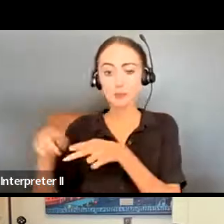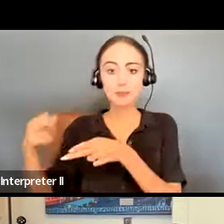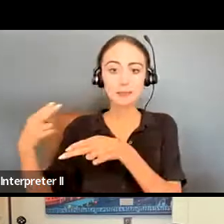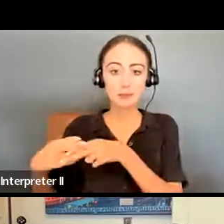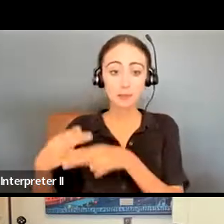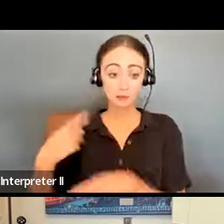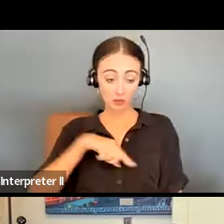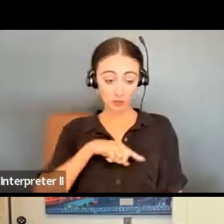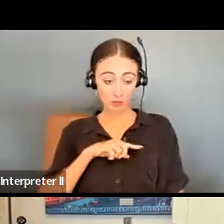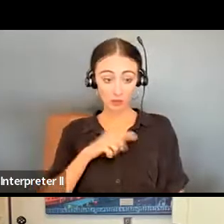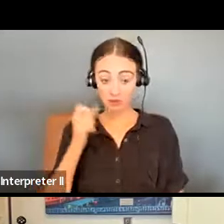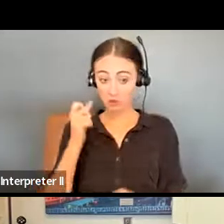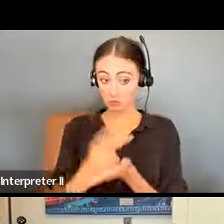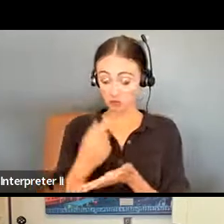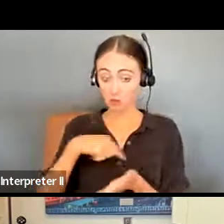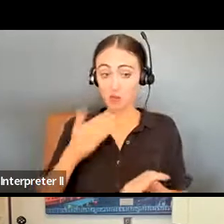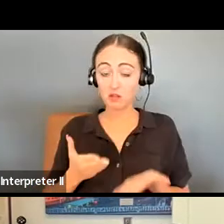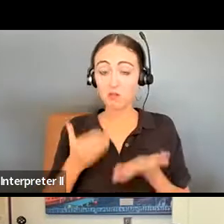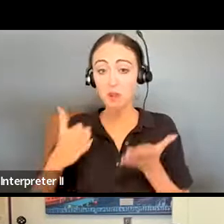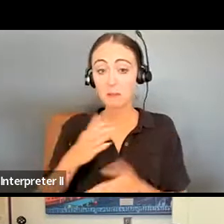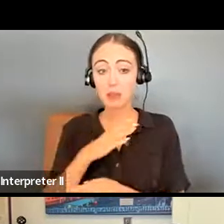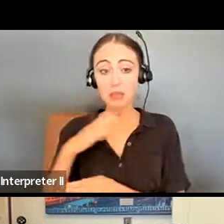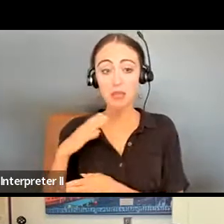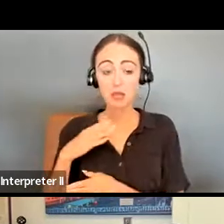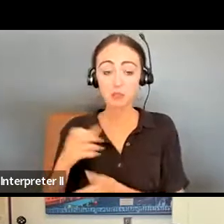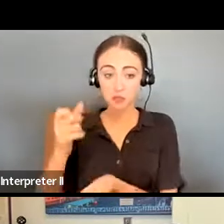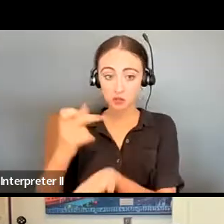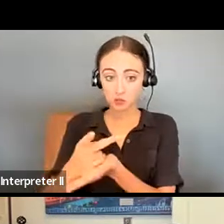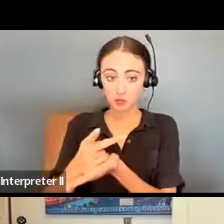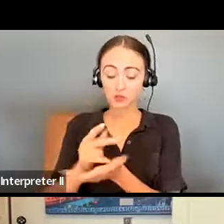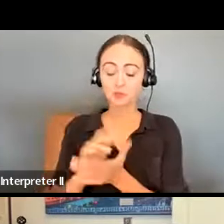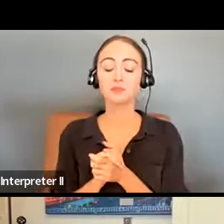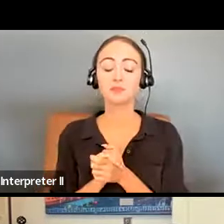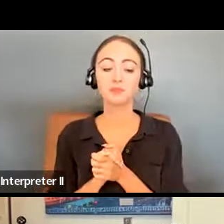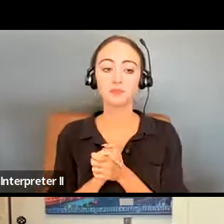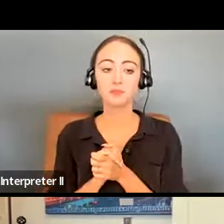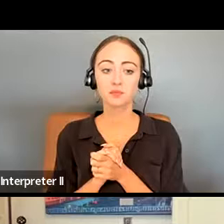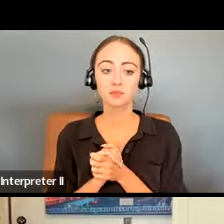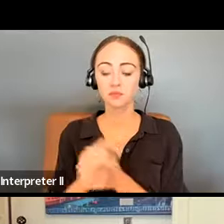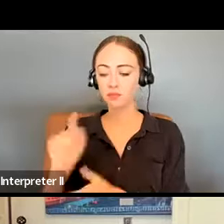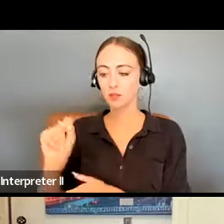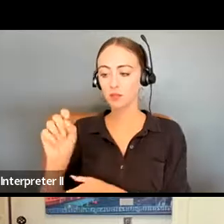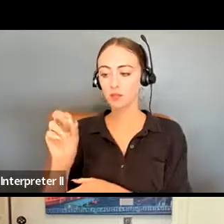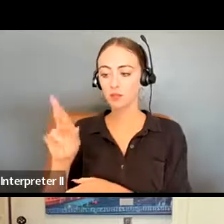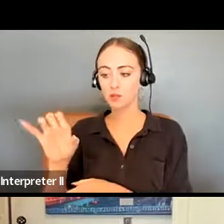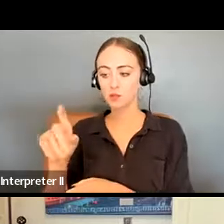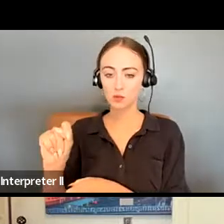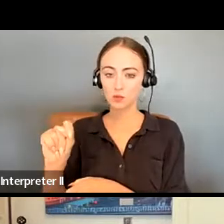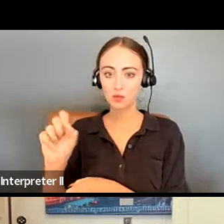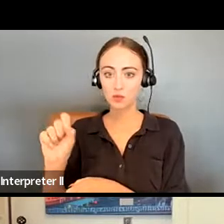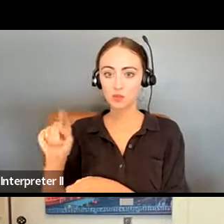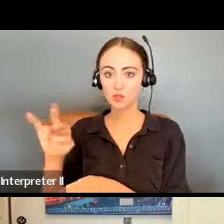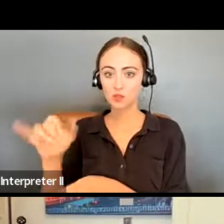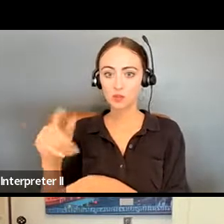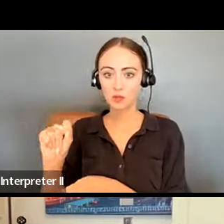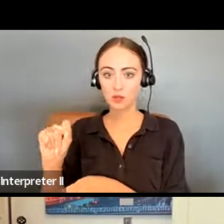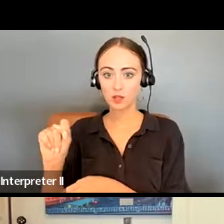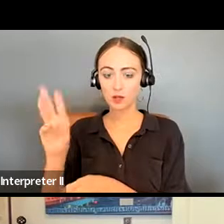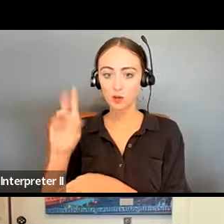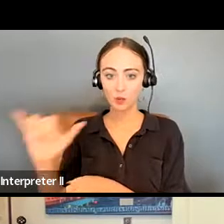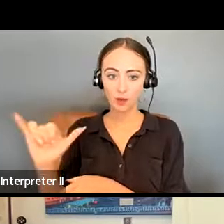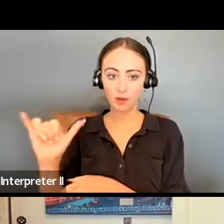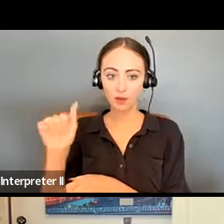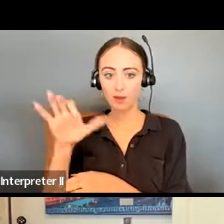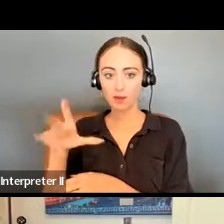we approve this, recommends council approval of Bill 24-422, the Torres Strait Way Designation Act of